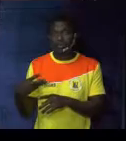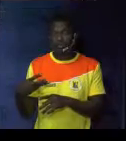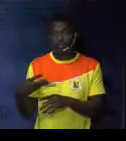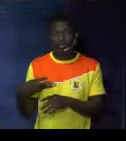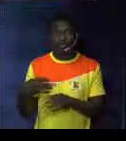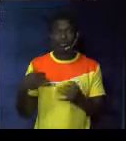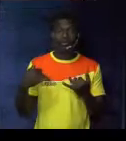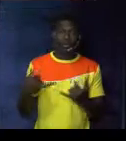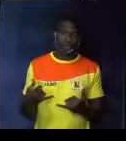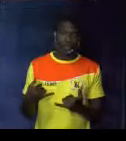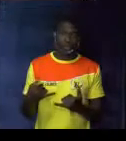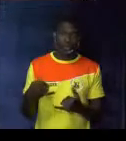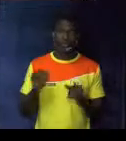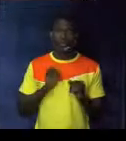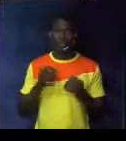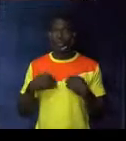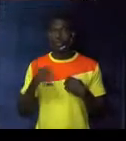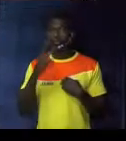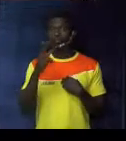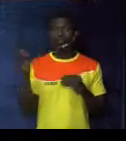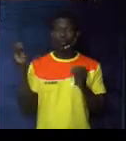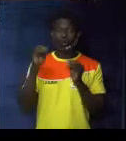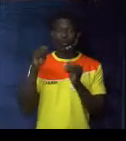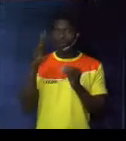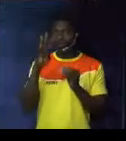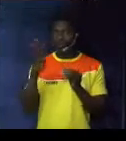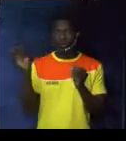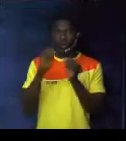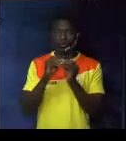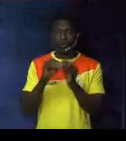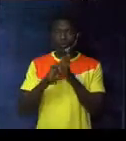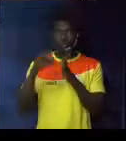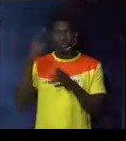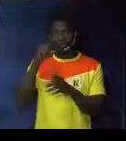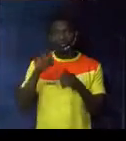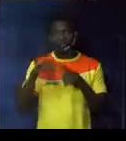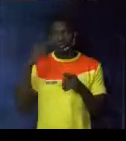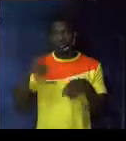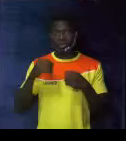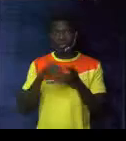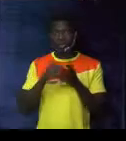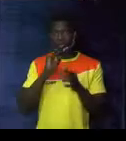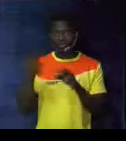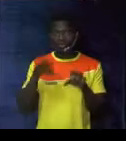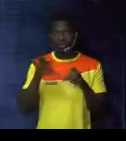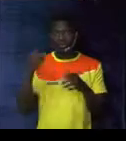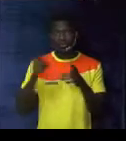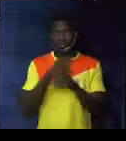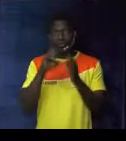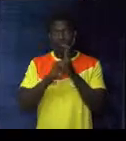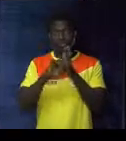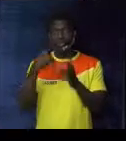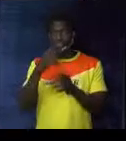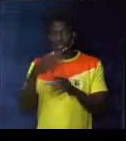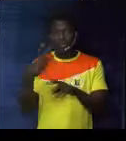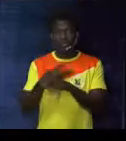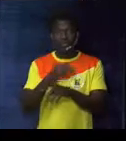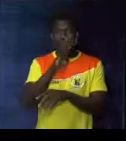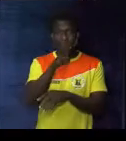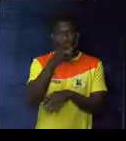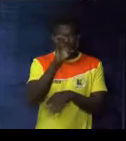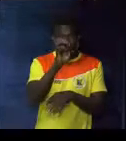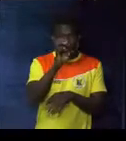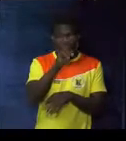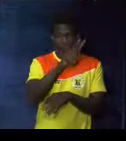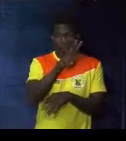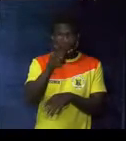week. Now I have 4 more examples for you to see how it's done. Our first example for today says,